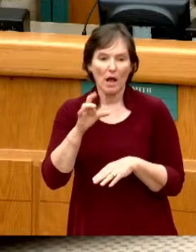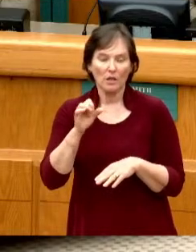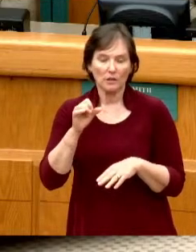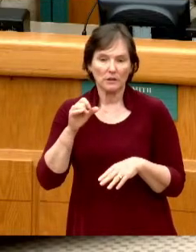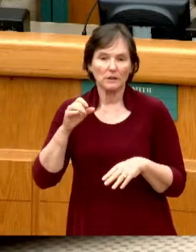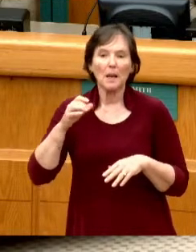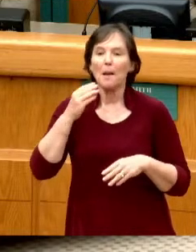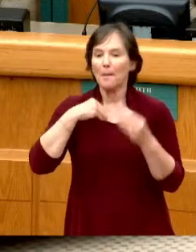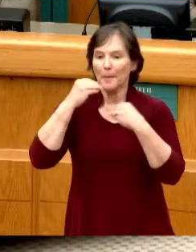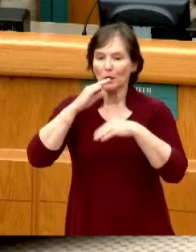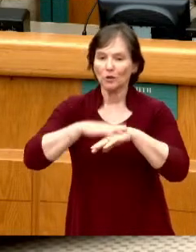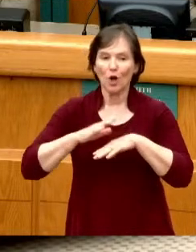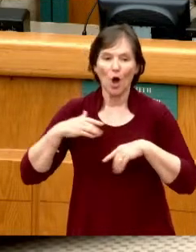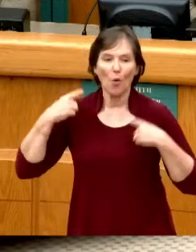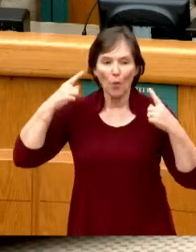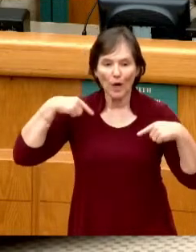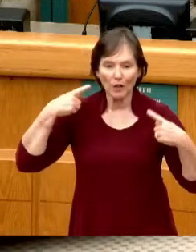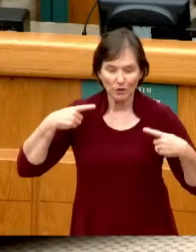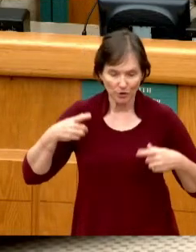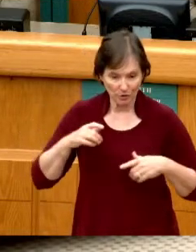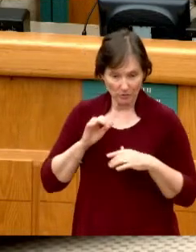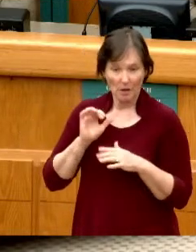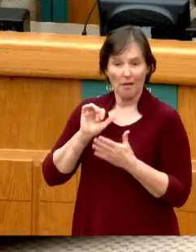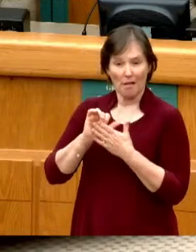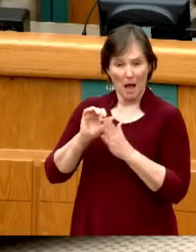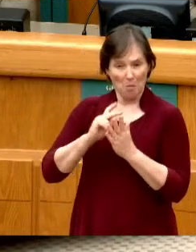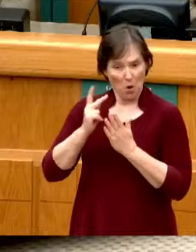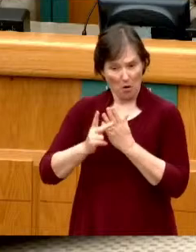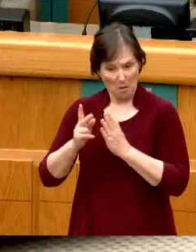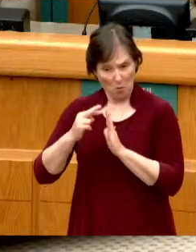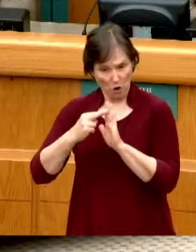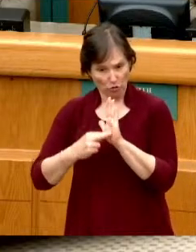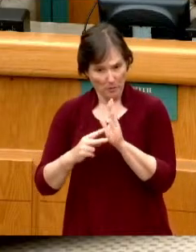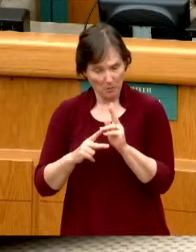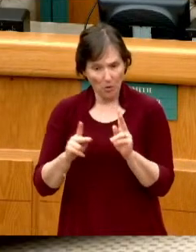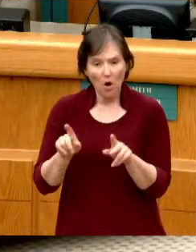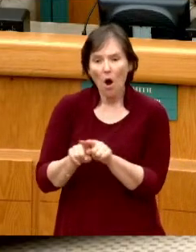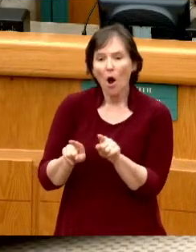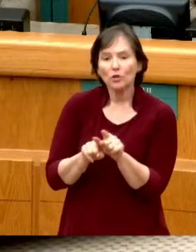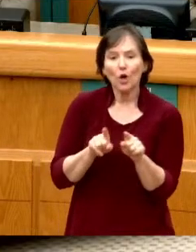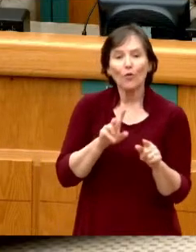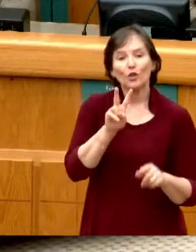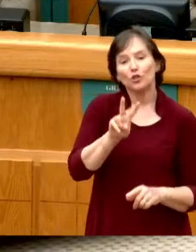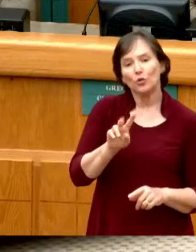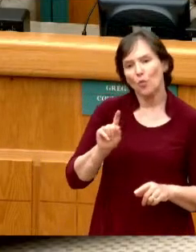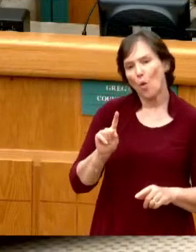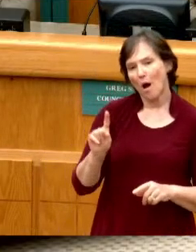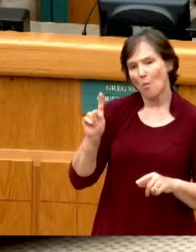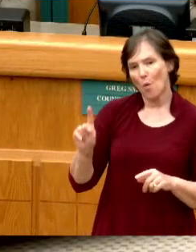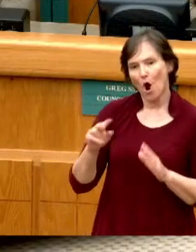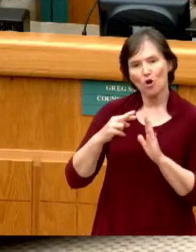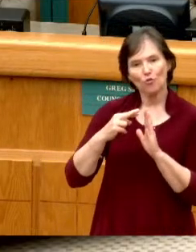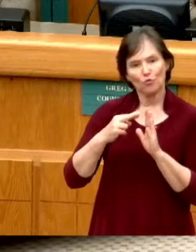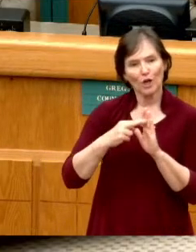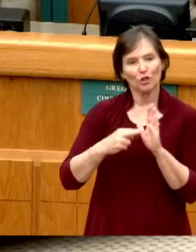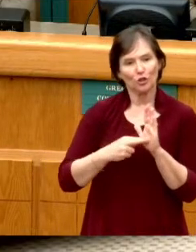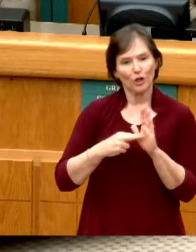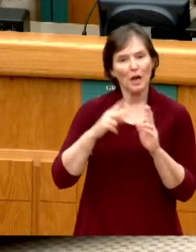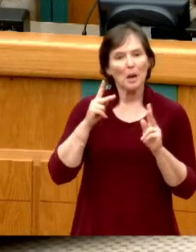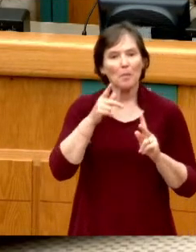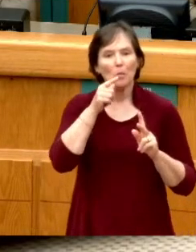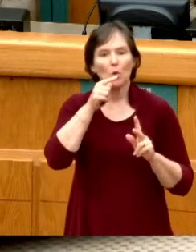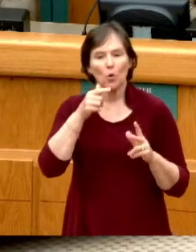Shu today from 211, who helped us identify an important registry for those who receive homebound services through home